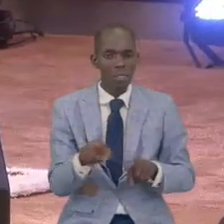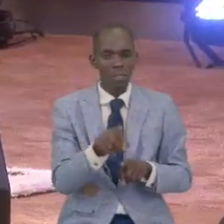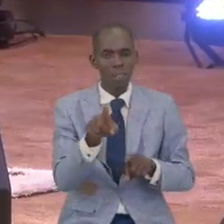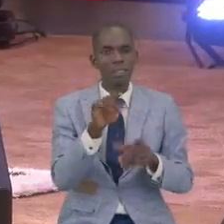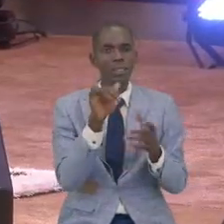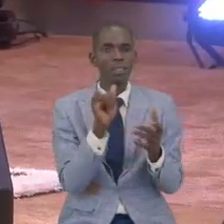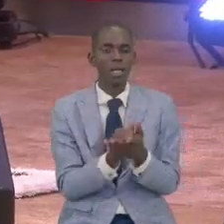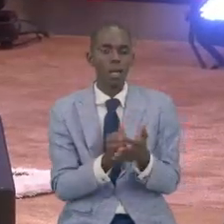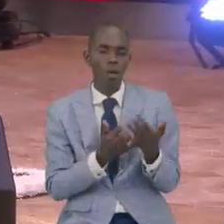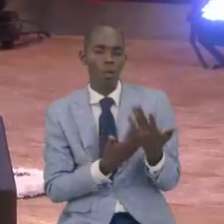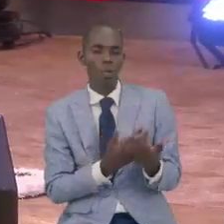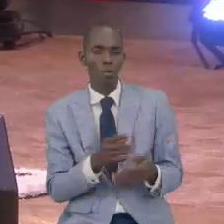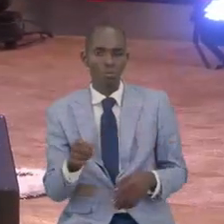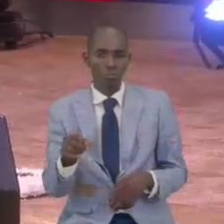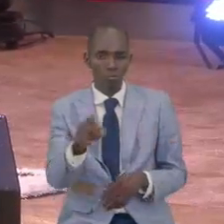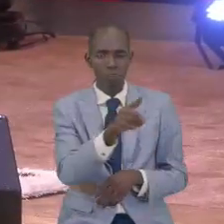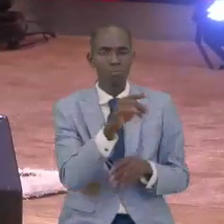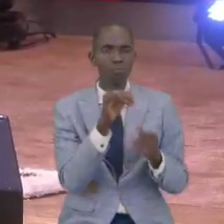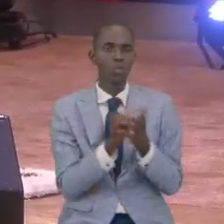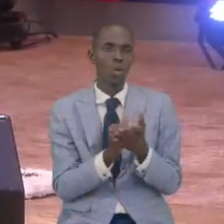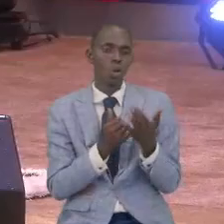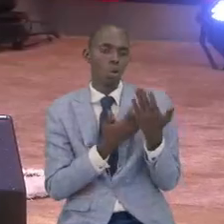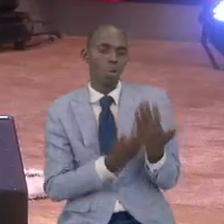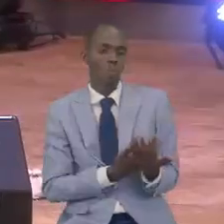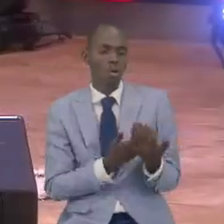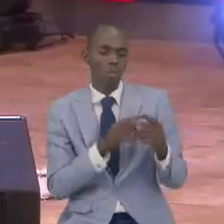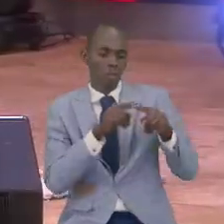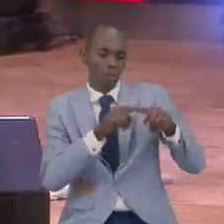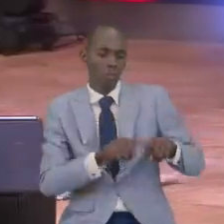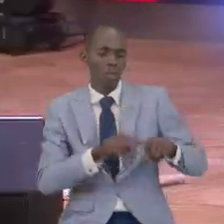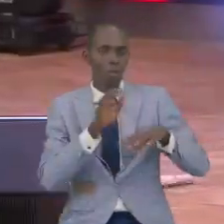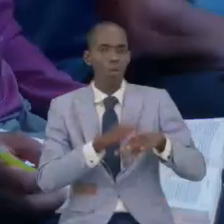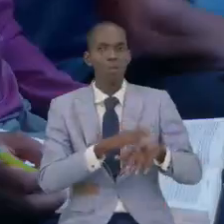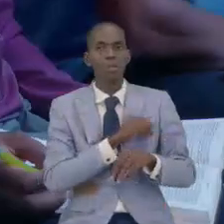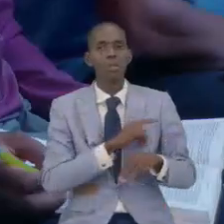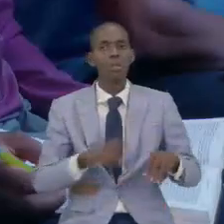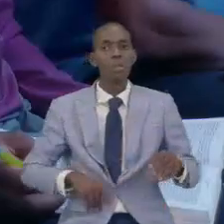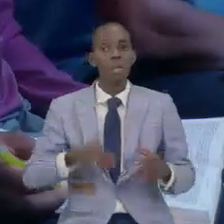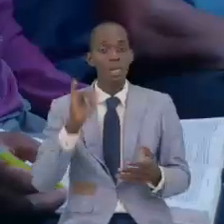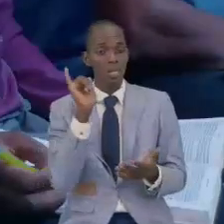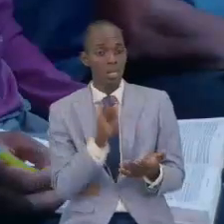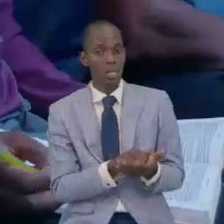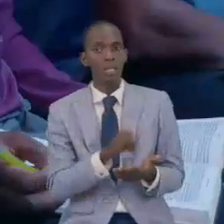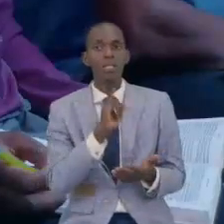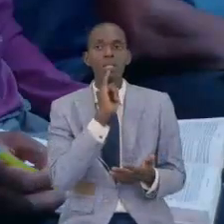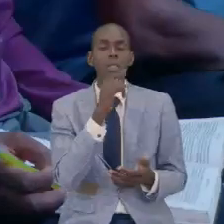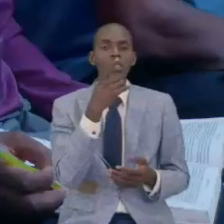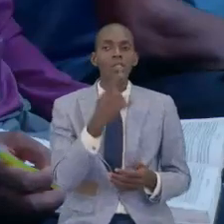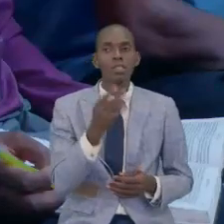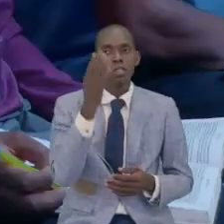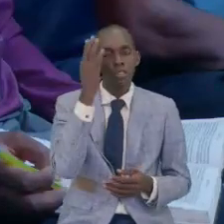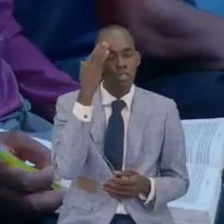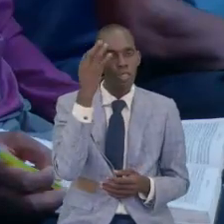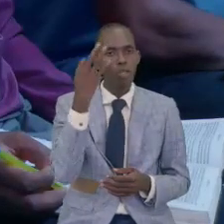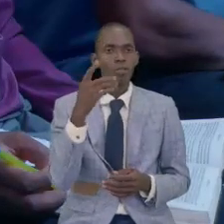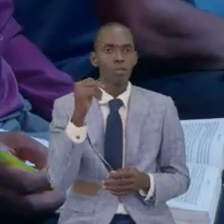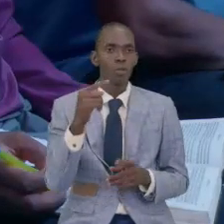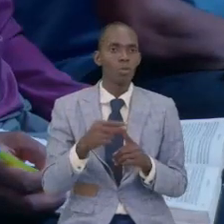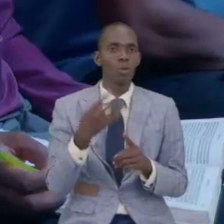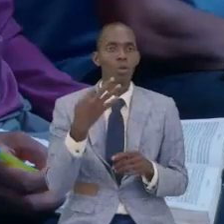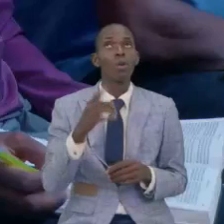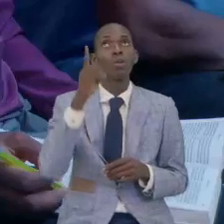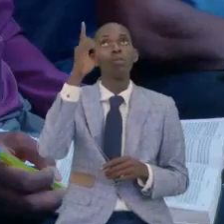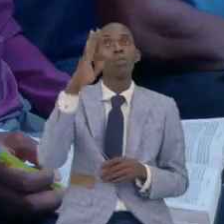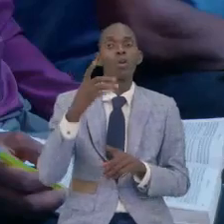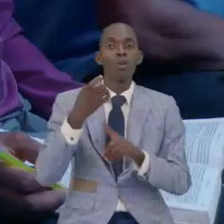Lord, they that wait upon the Lord, that is the knowledge of the word of God from generation